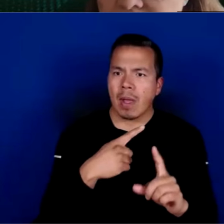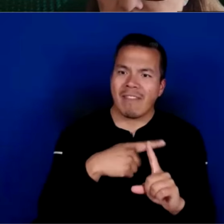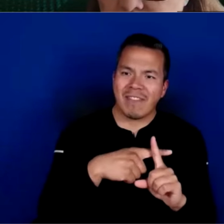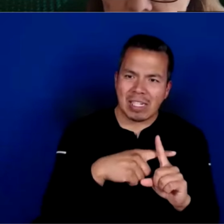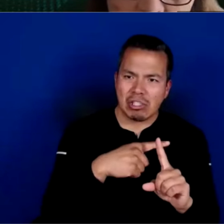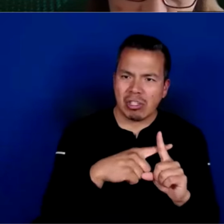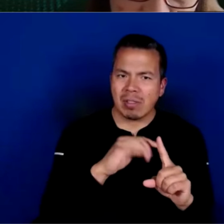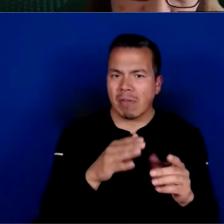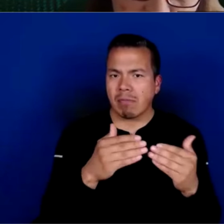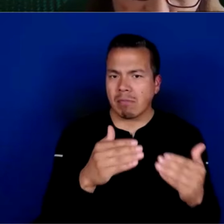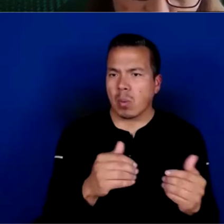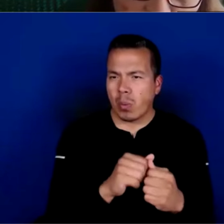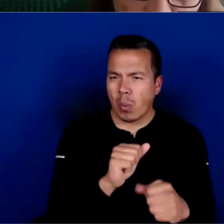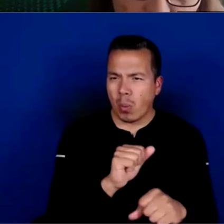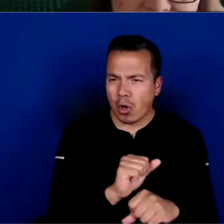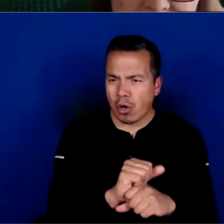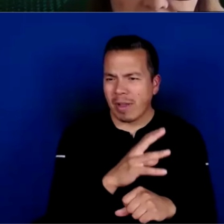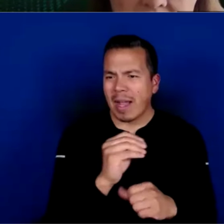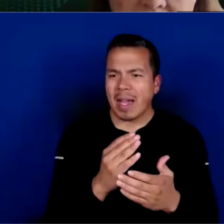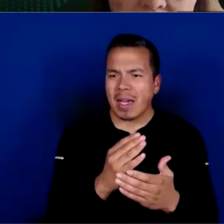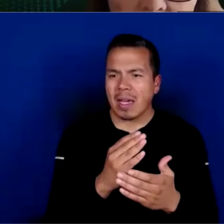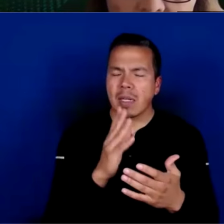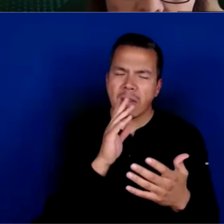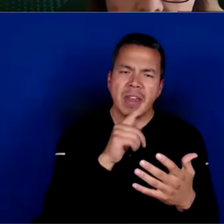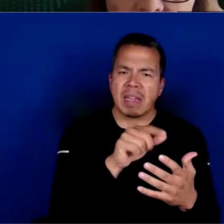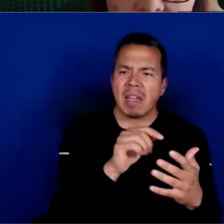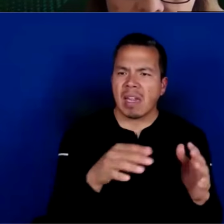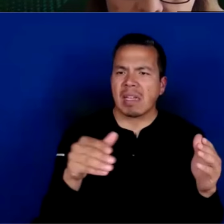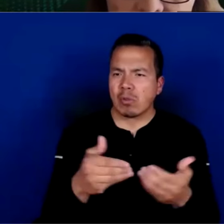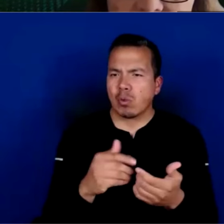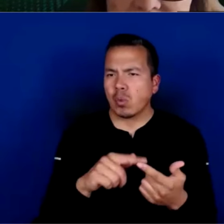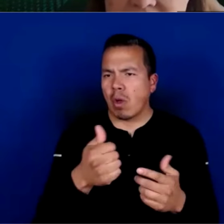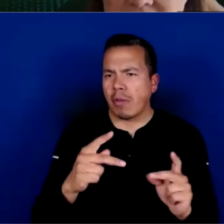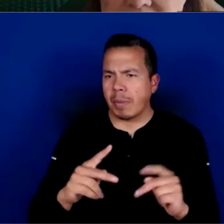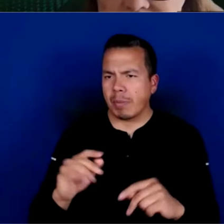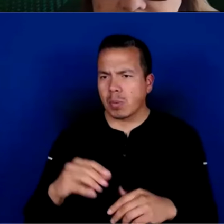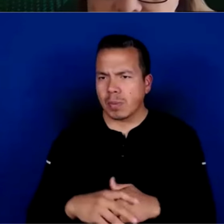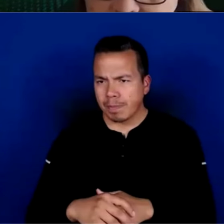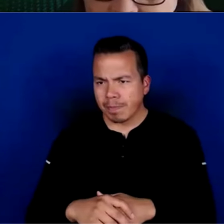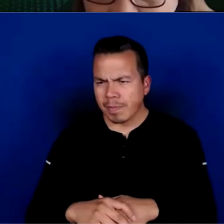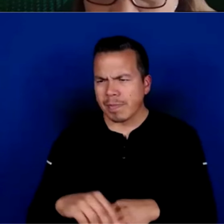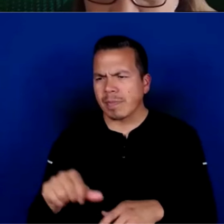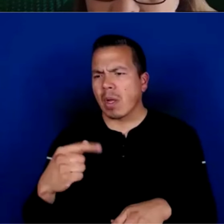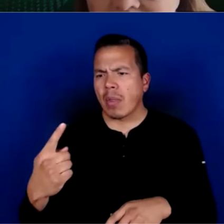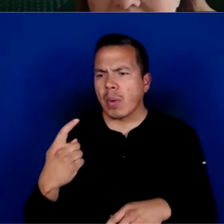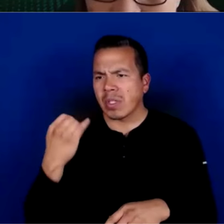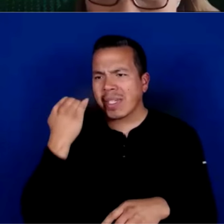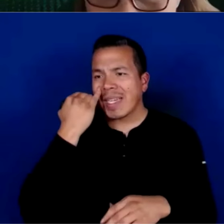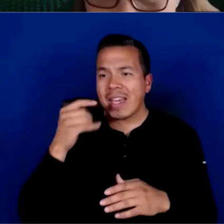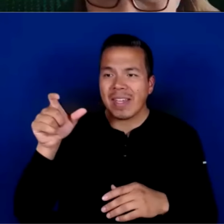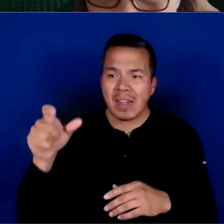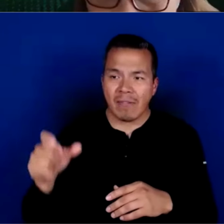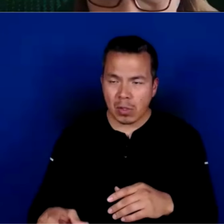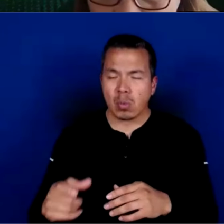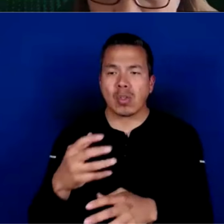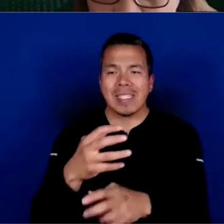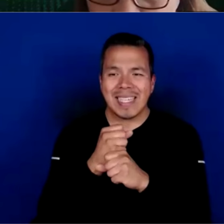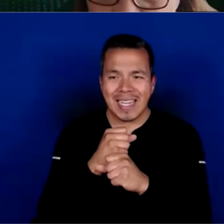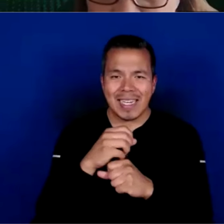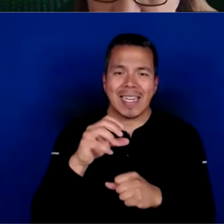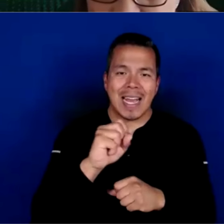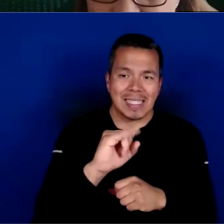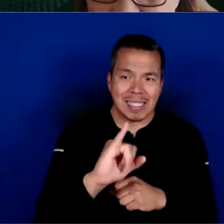be able to give you some local folks. Another one is, if an individual is getting SSI and SSDI, do